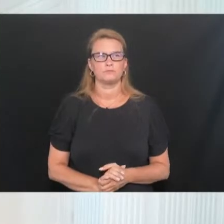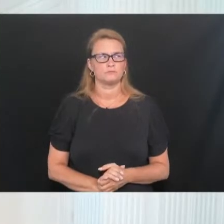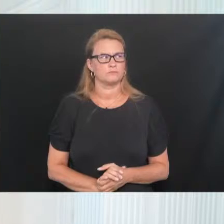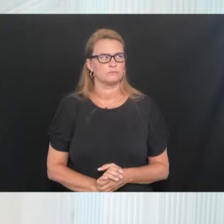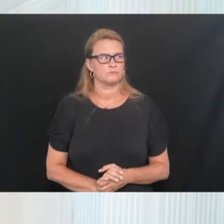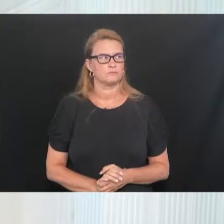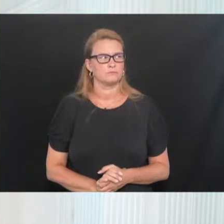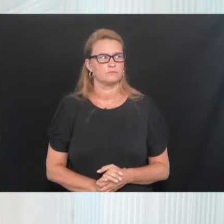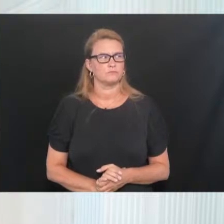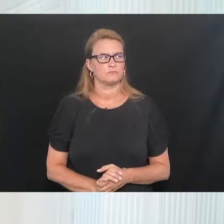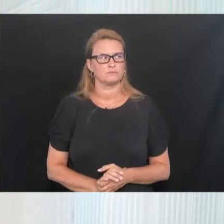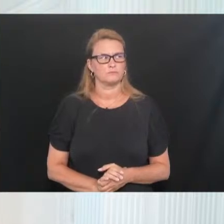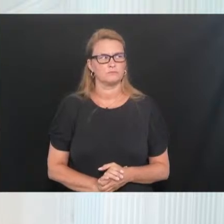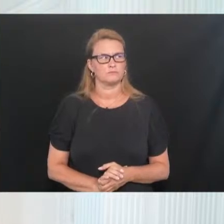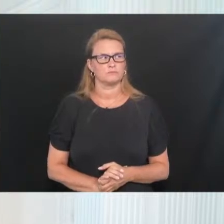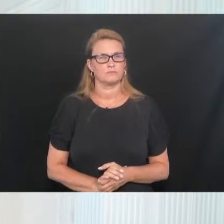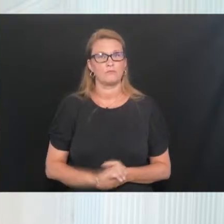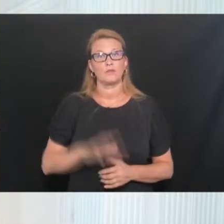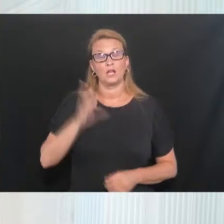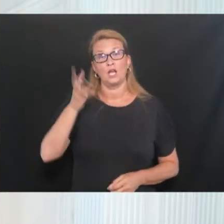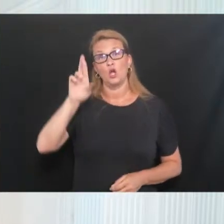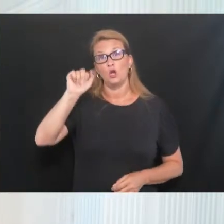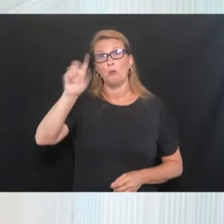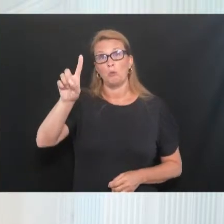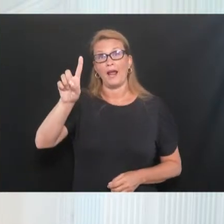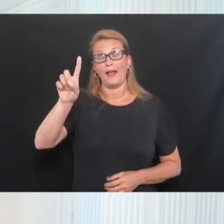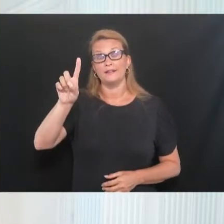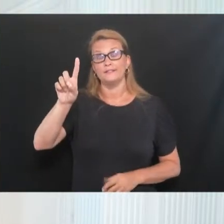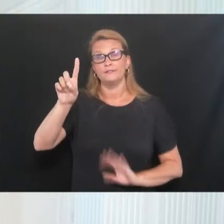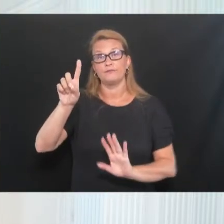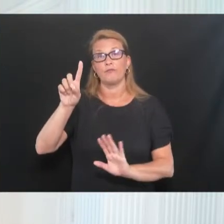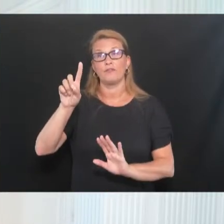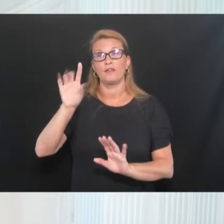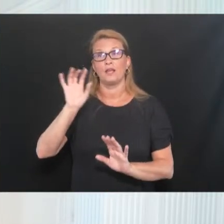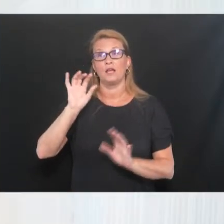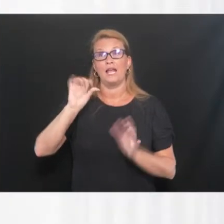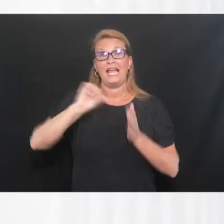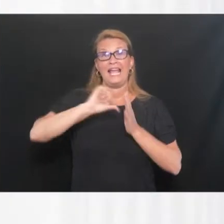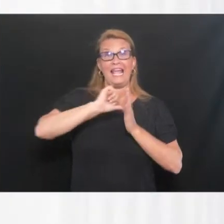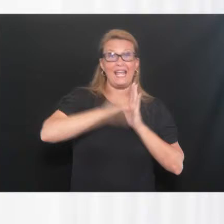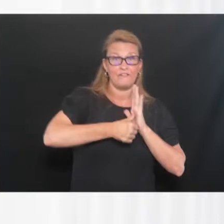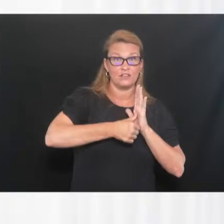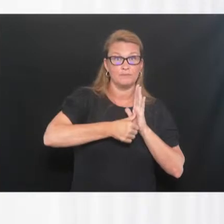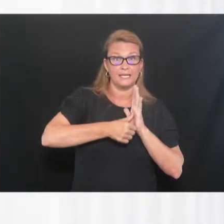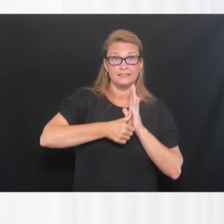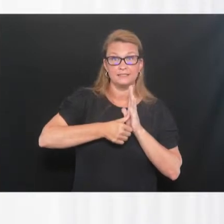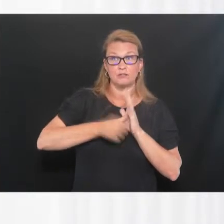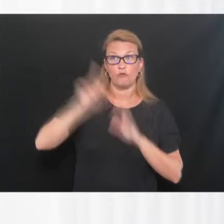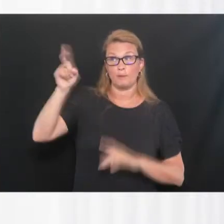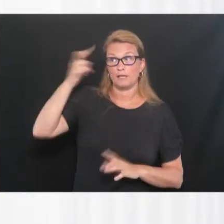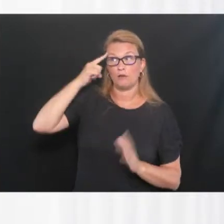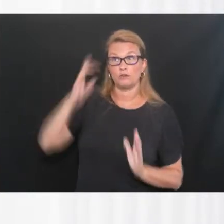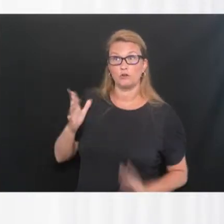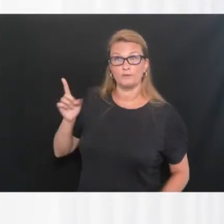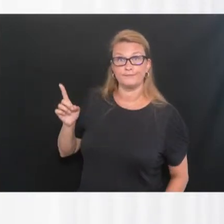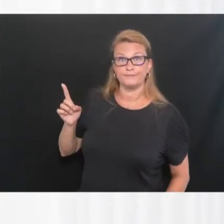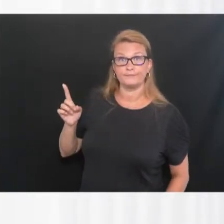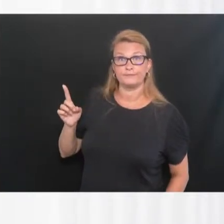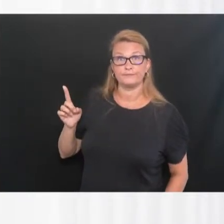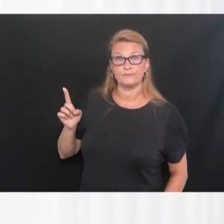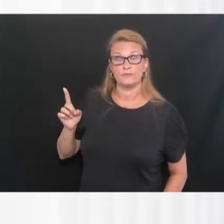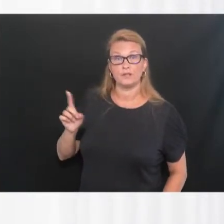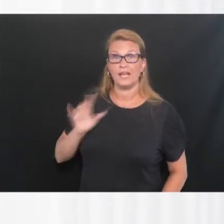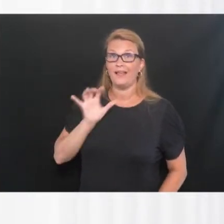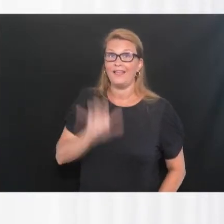think you can answer this. So, Brad, it's a matter of emphasis from the commander, which is